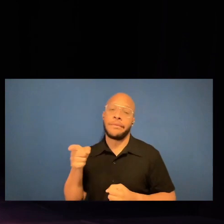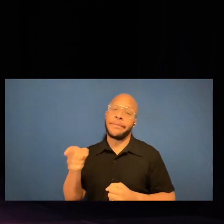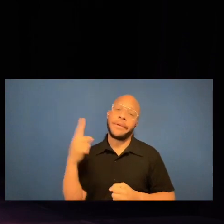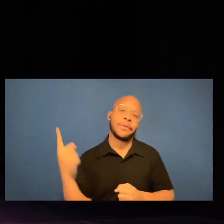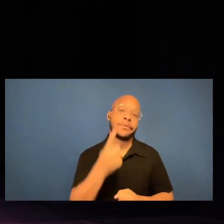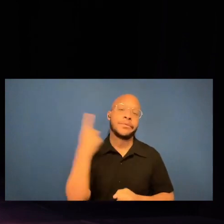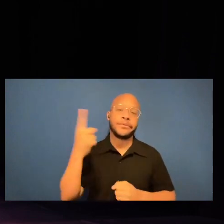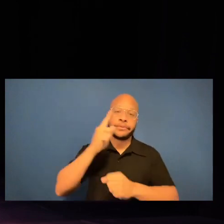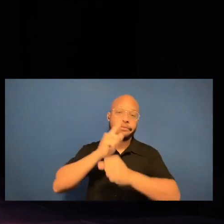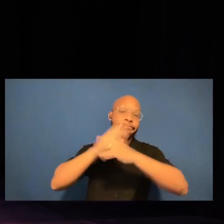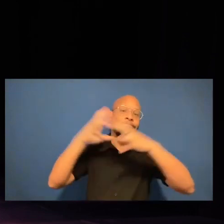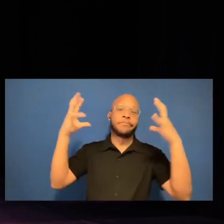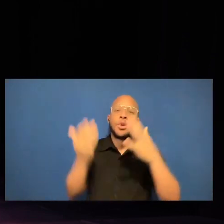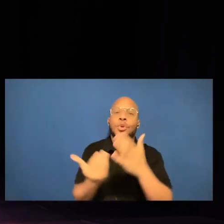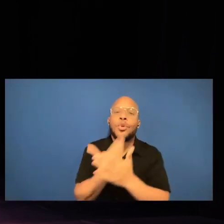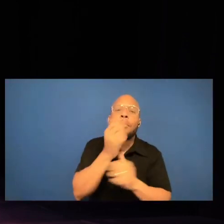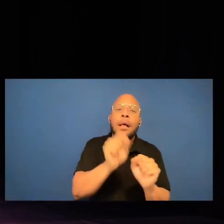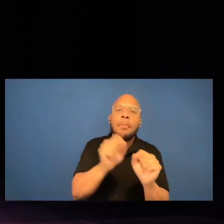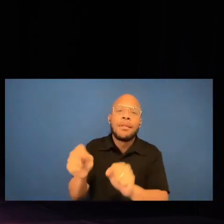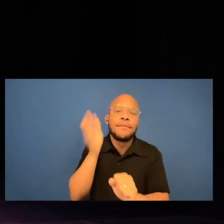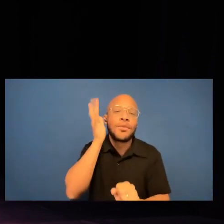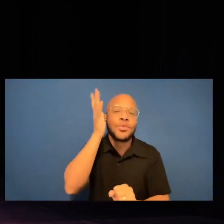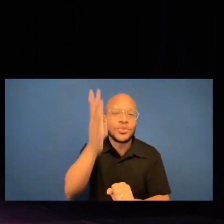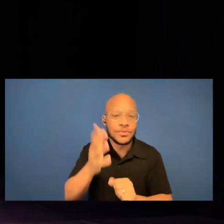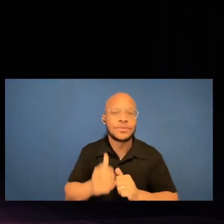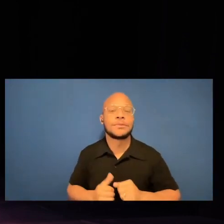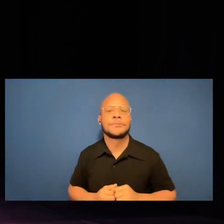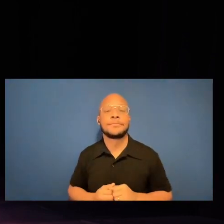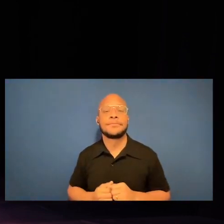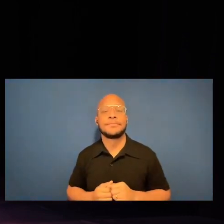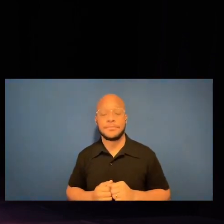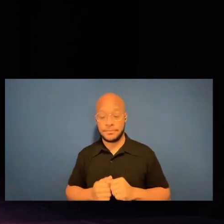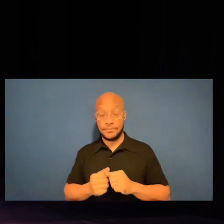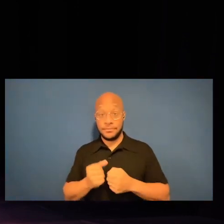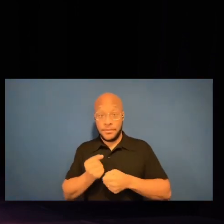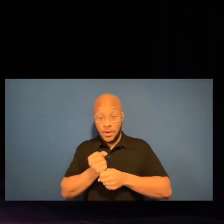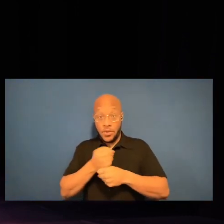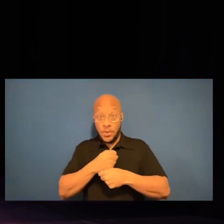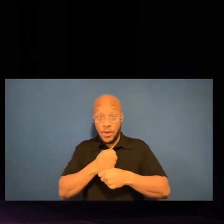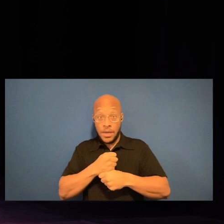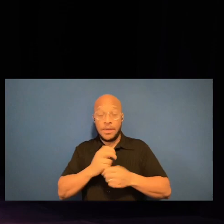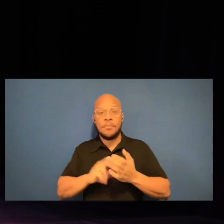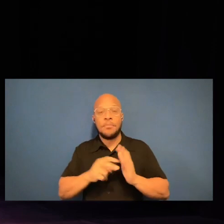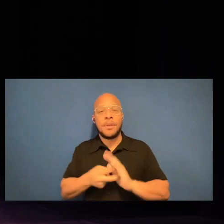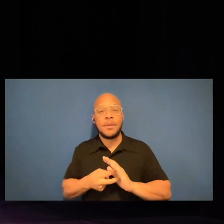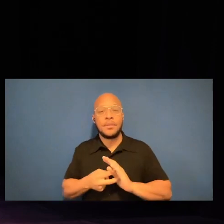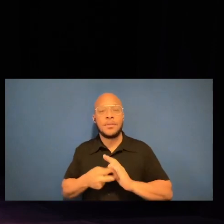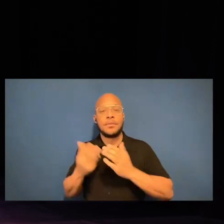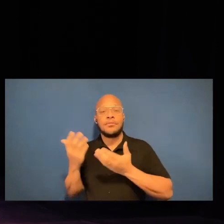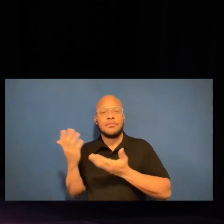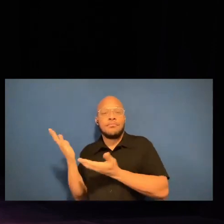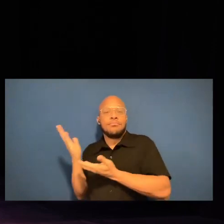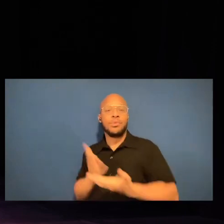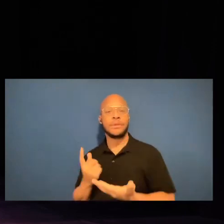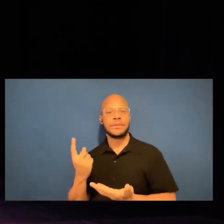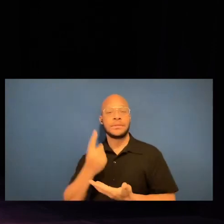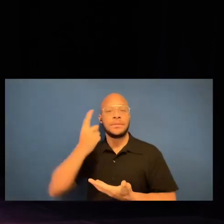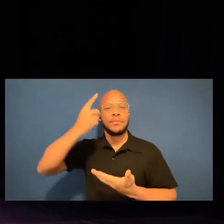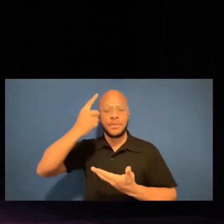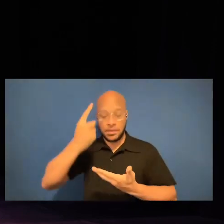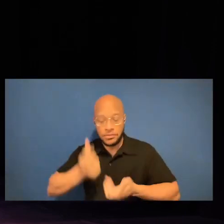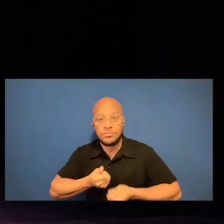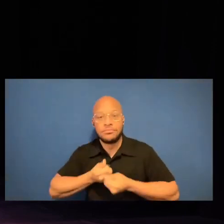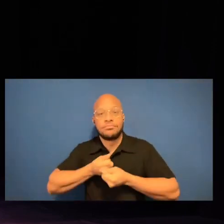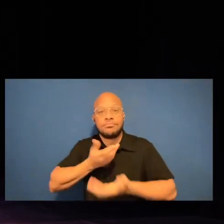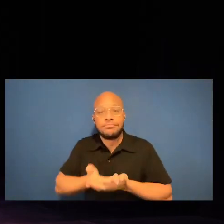futures. To create is to bring something into existence that wasn't there before. And artists know how to do